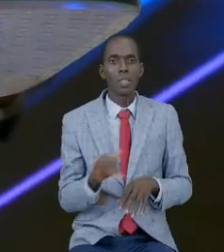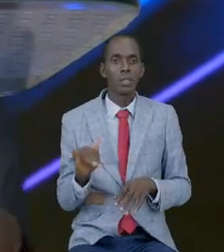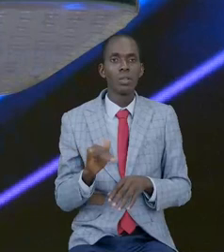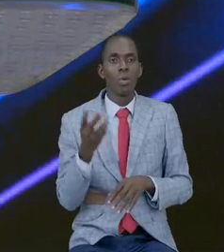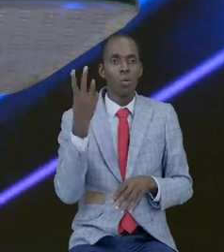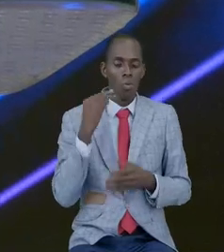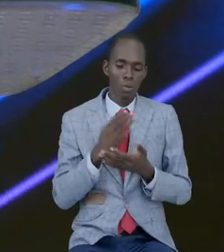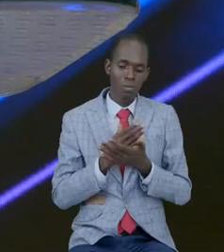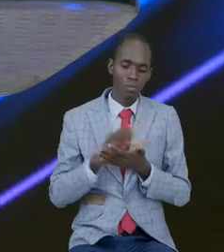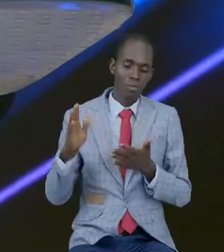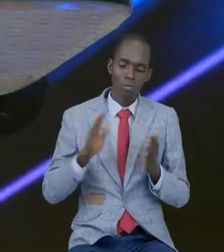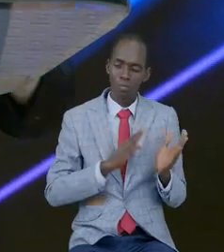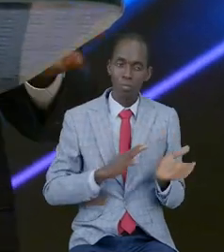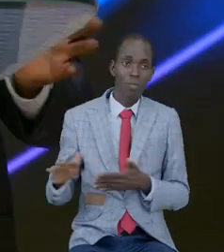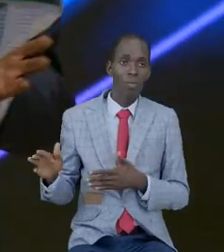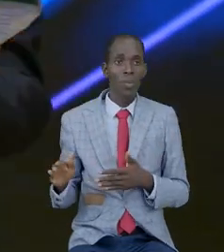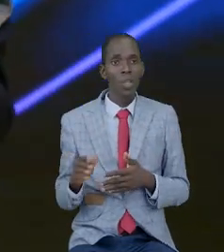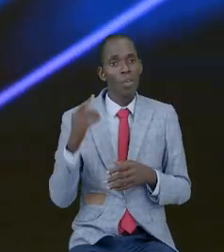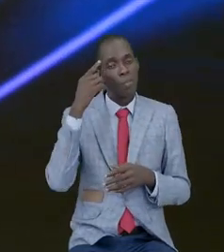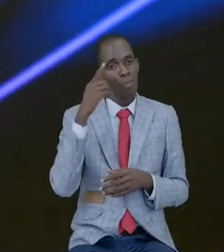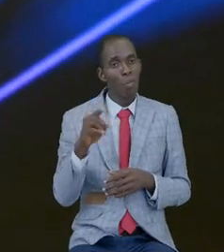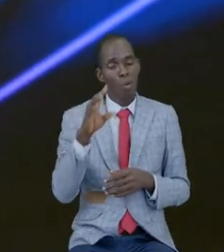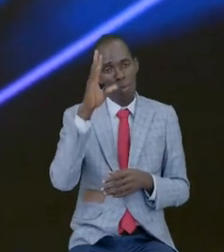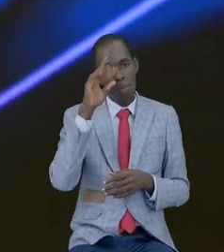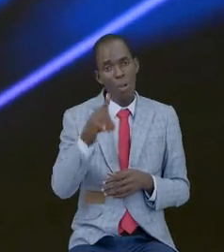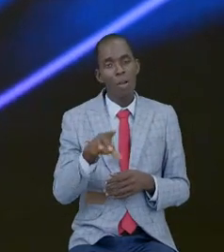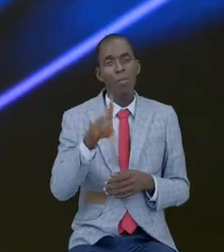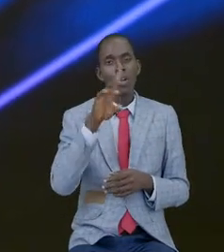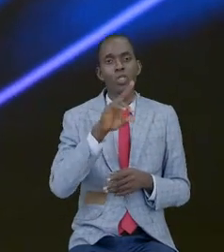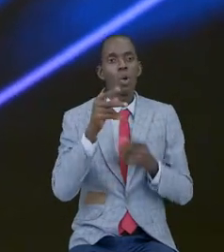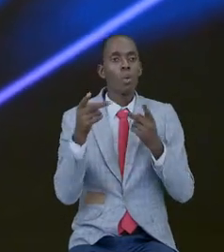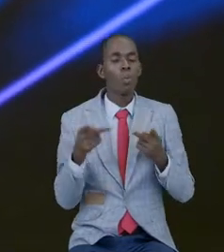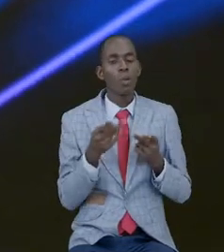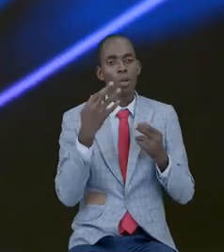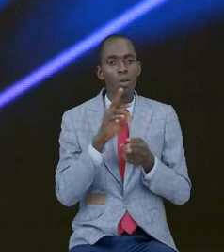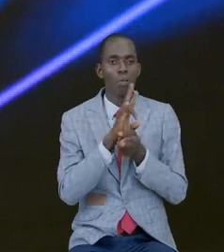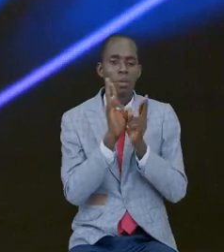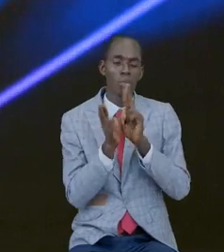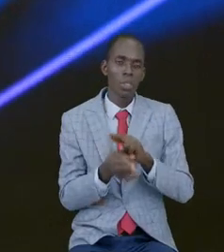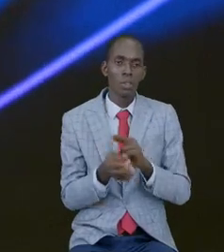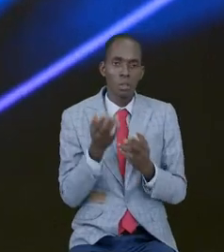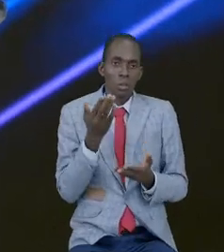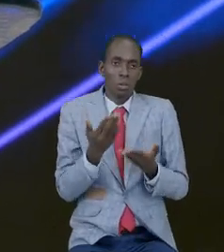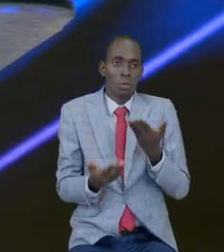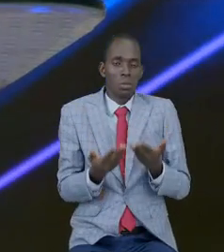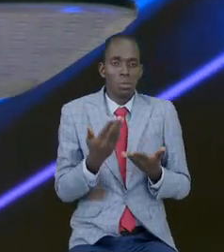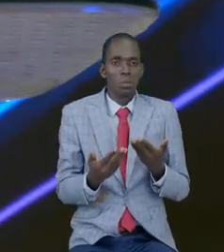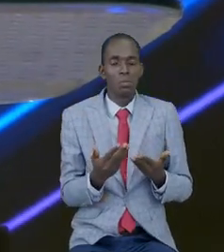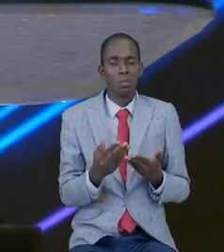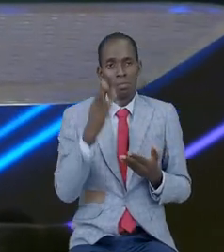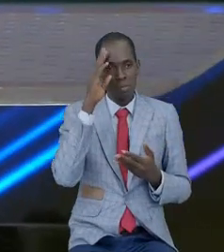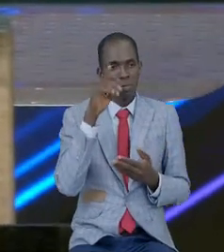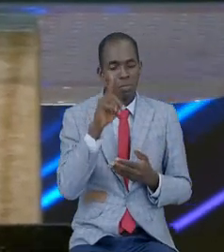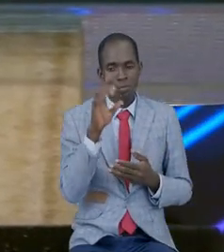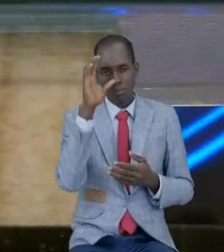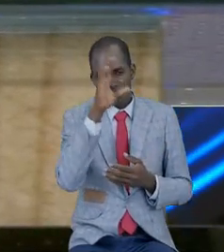rejected for he found no place of repentance though is so